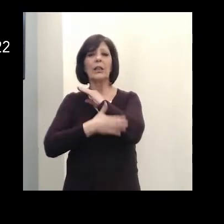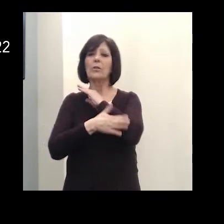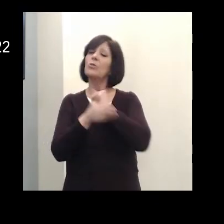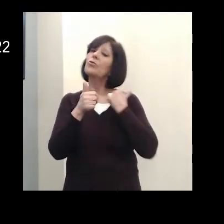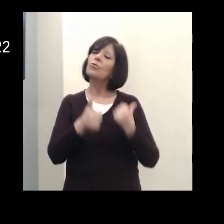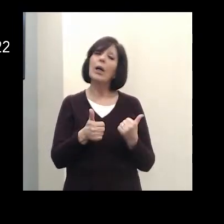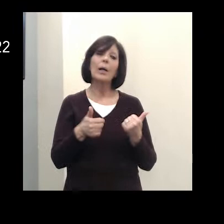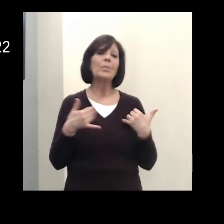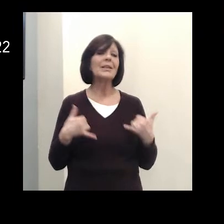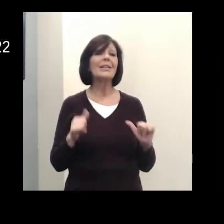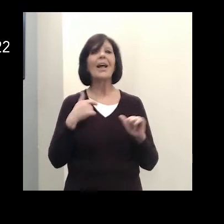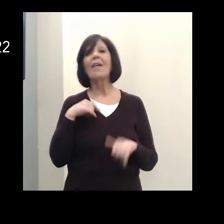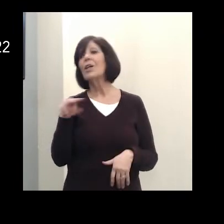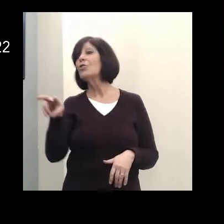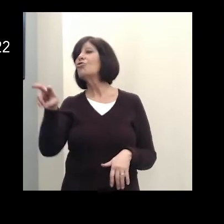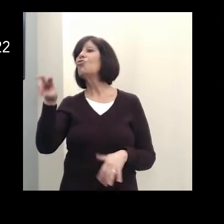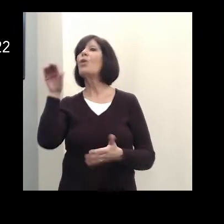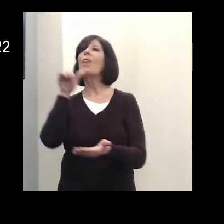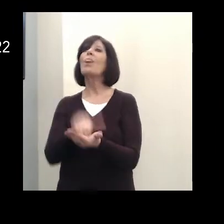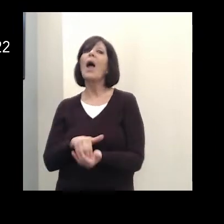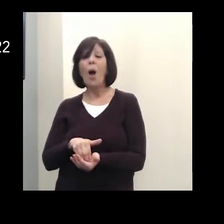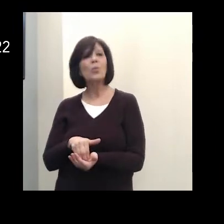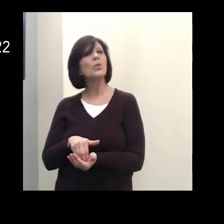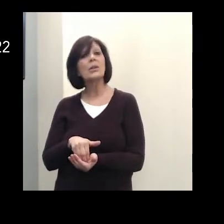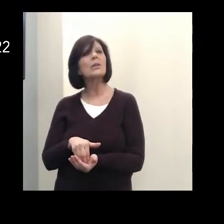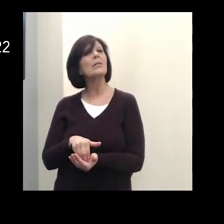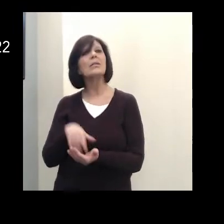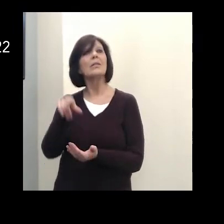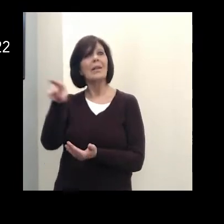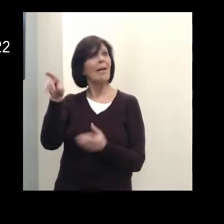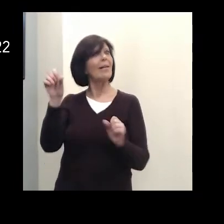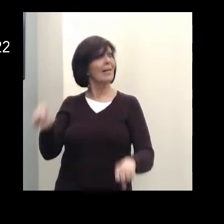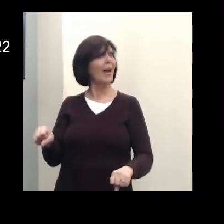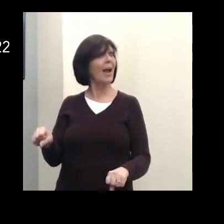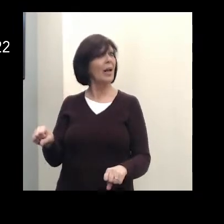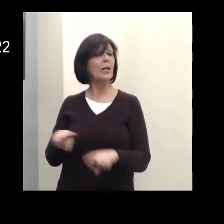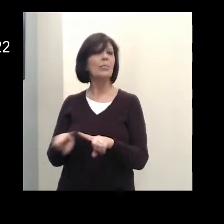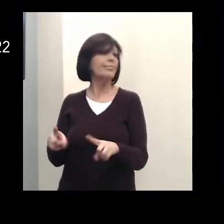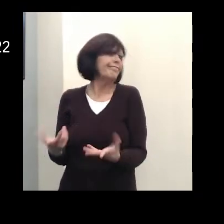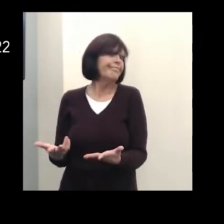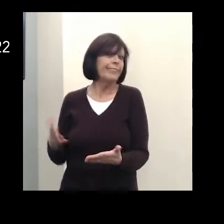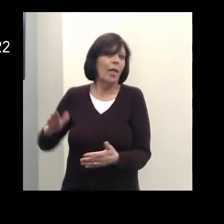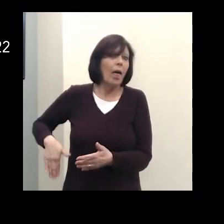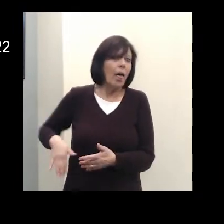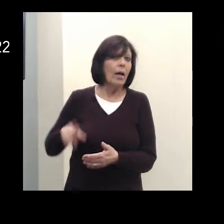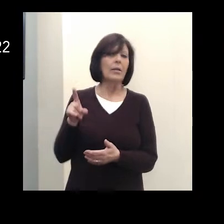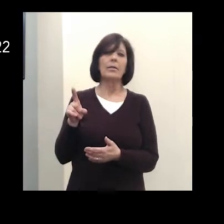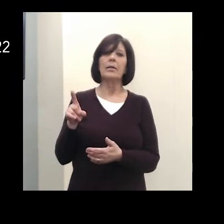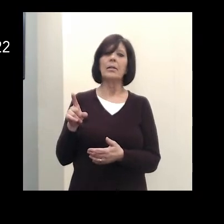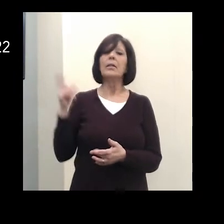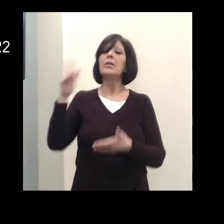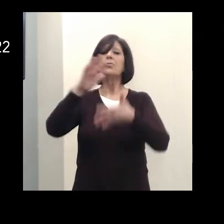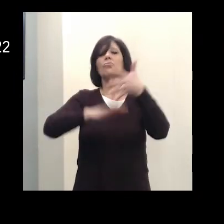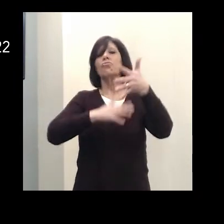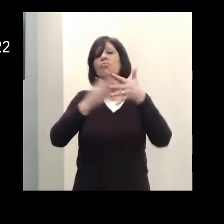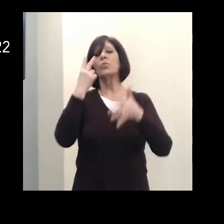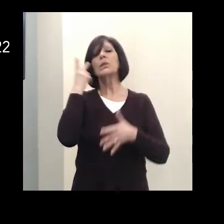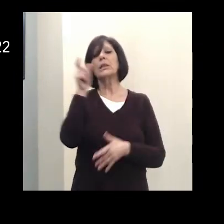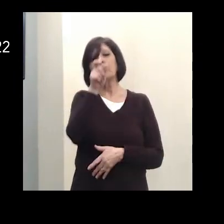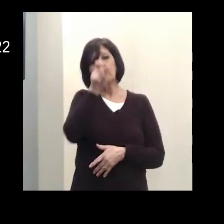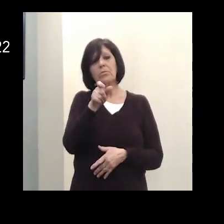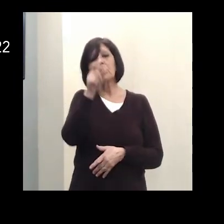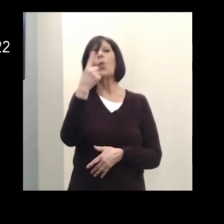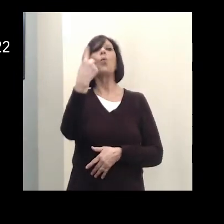have about 200,000 other people who could get a booster, so we need more people boosted. The graph you see on the screen are those who have one